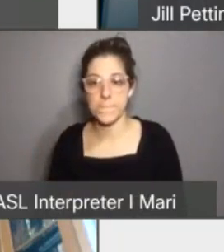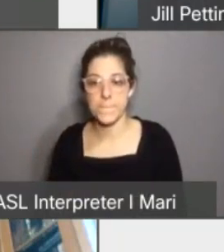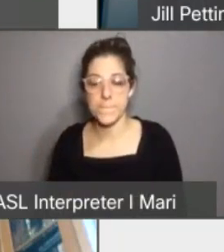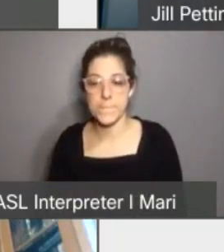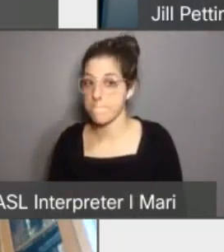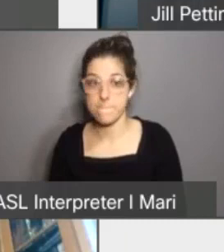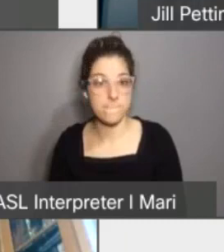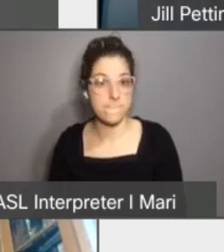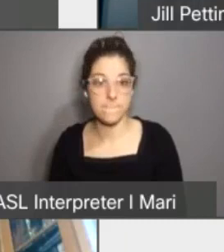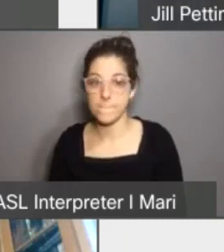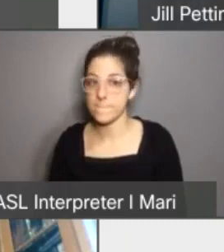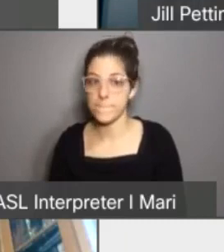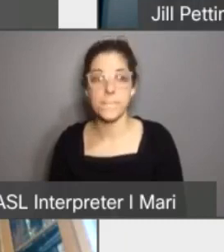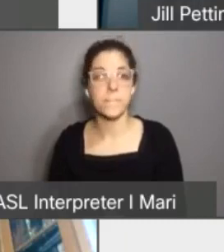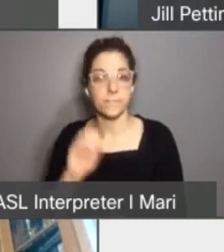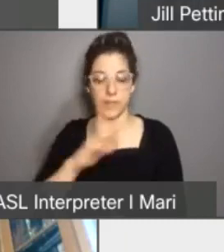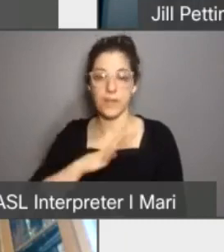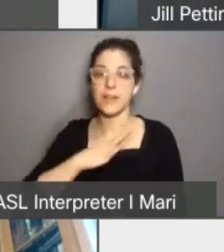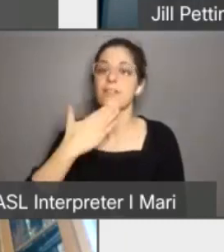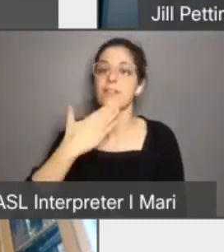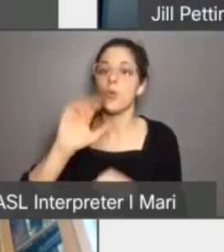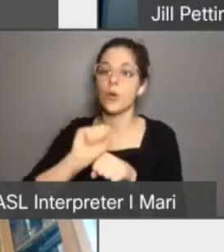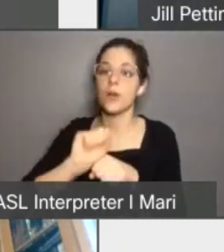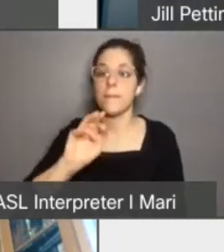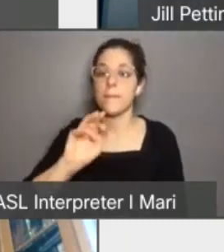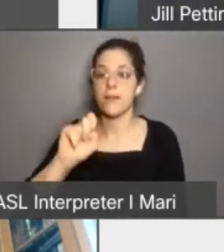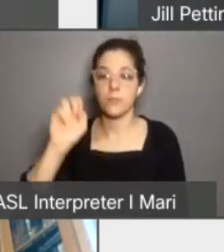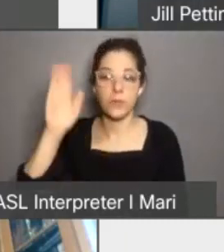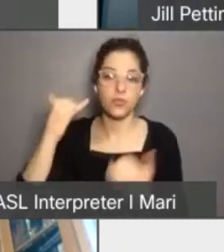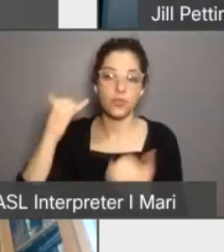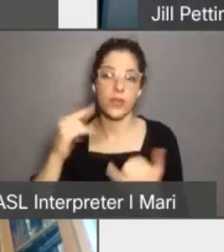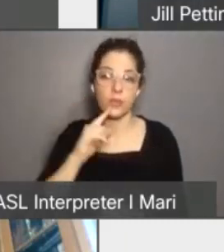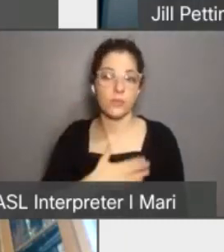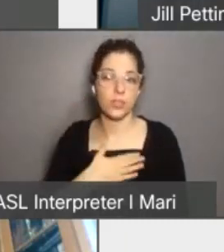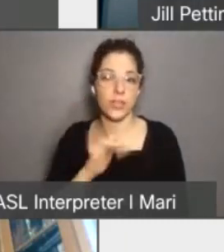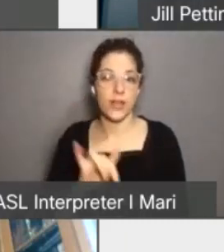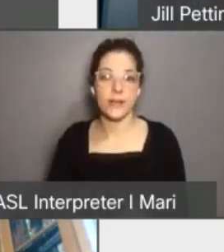No? All right. Well, thanks for your great work, Mike, in the presentation today. Really appreciate it.